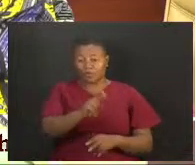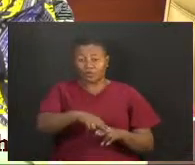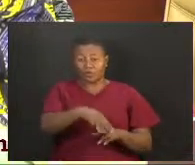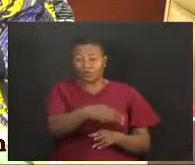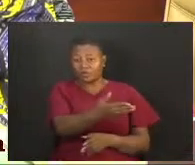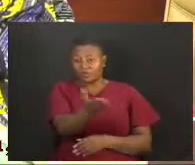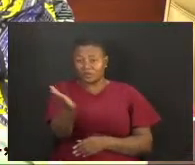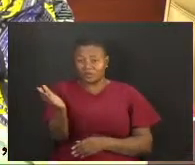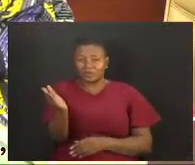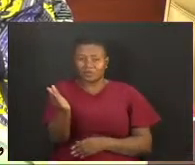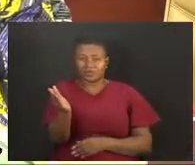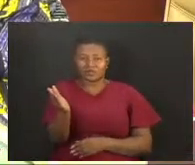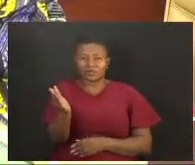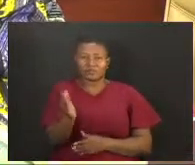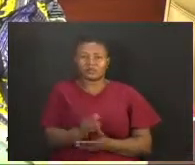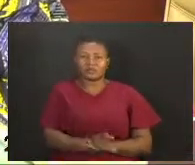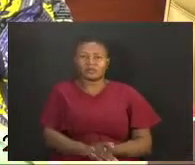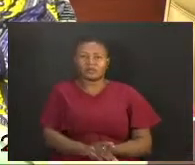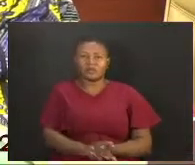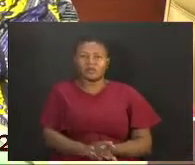of the young ones, Mr. Speaker,